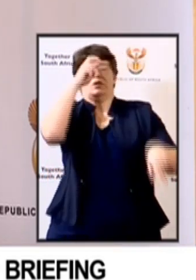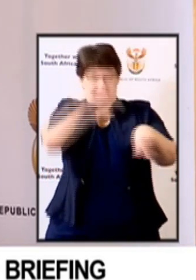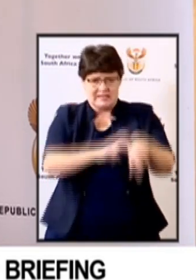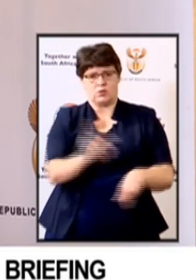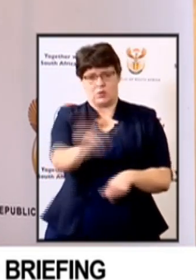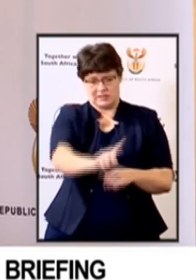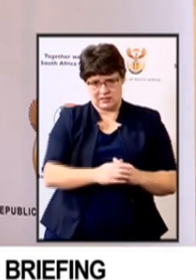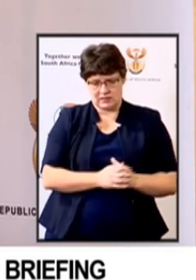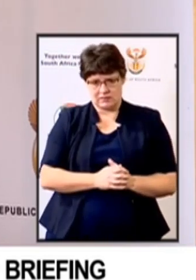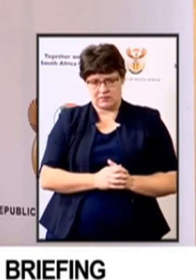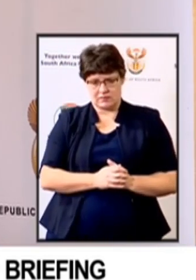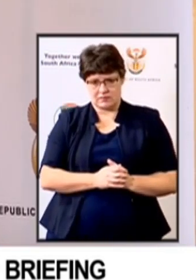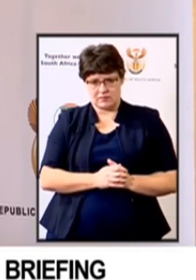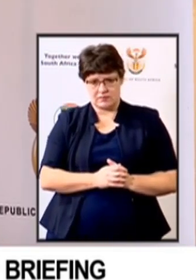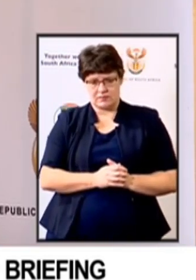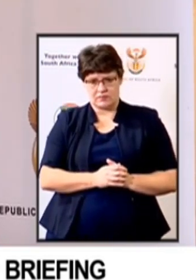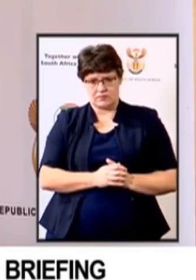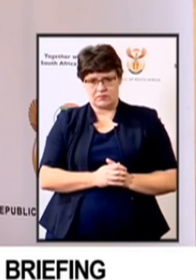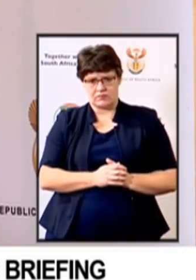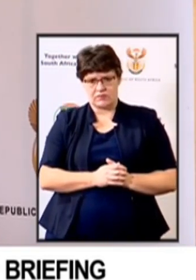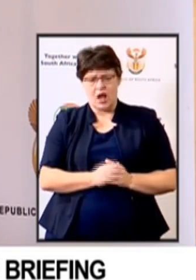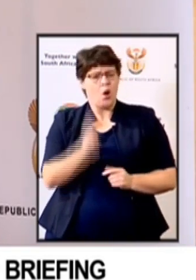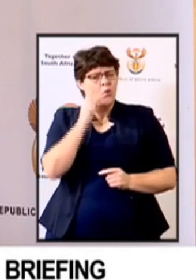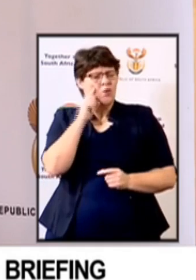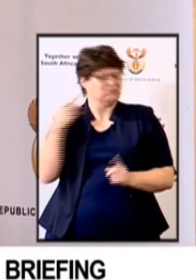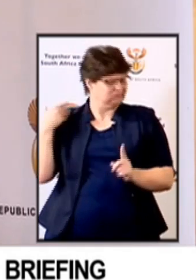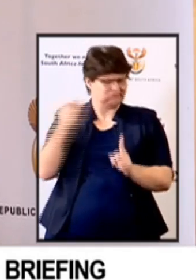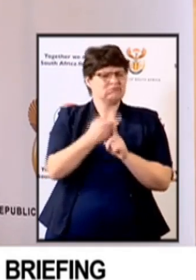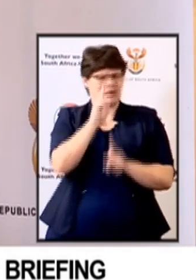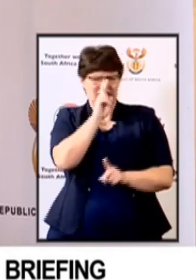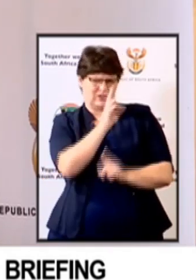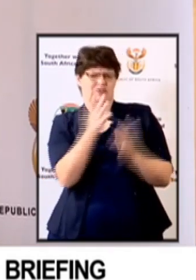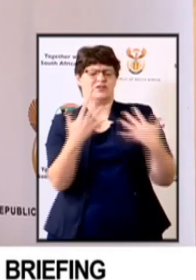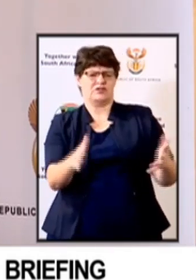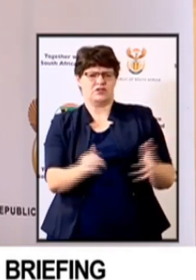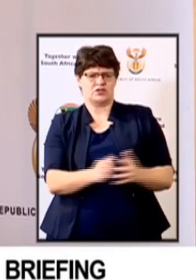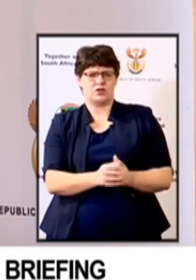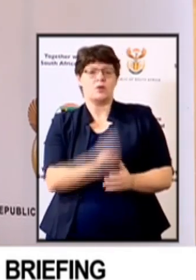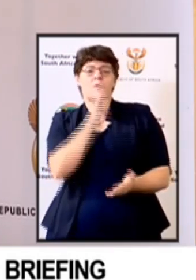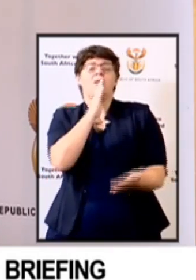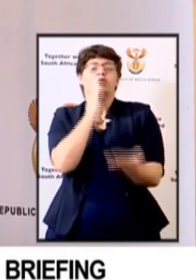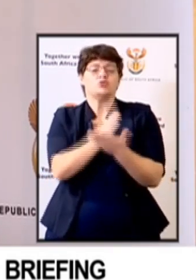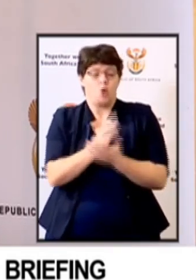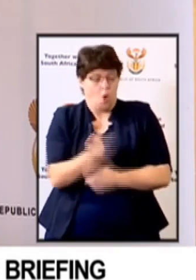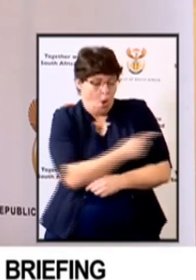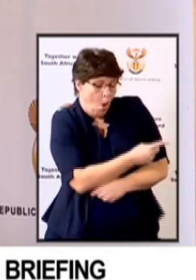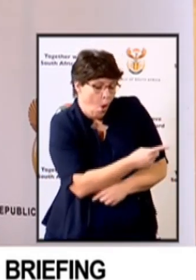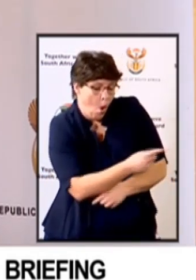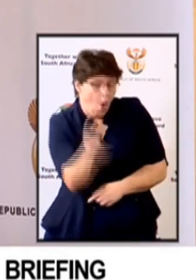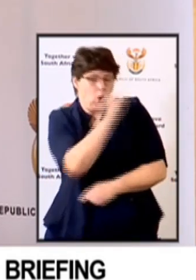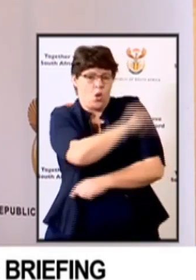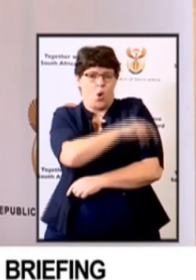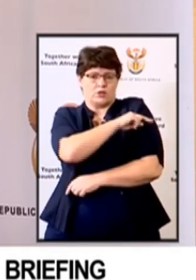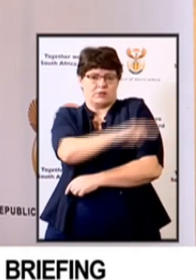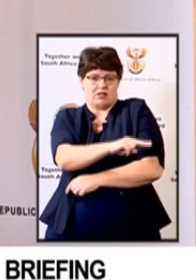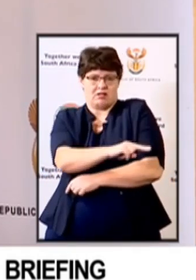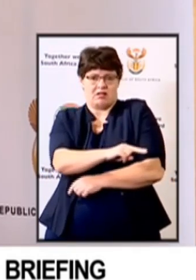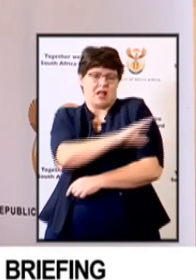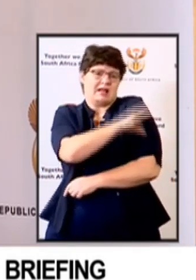because it is difficult, as it has been proven, to ascertain at all times what is needed